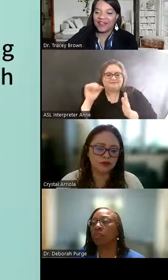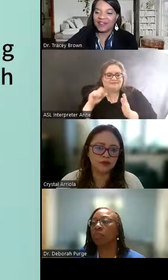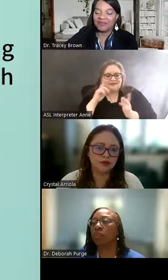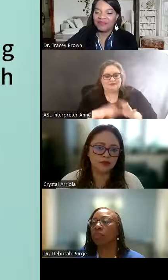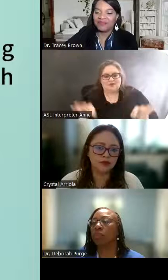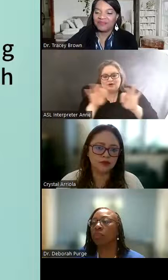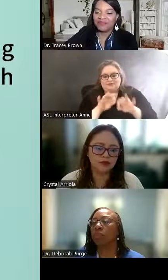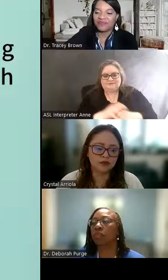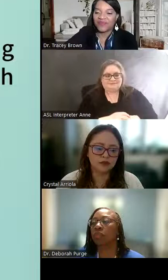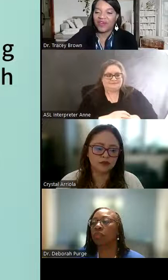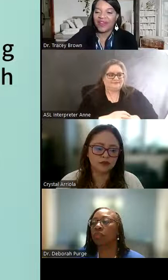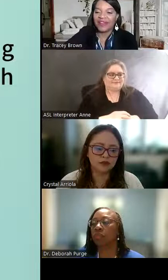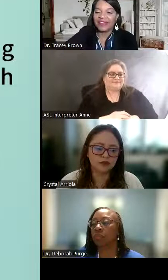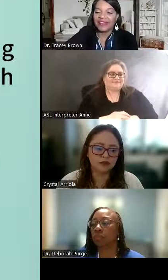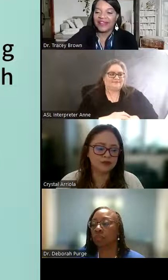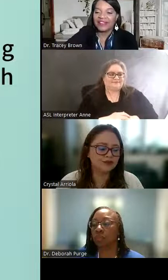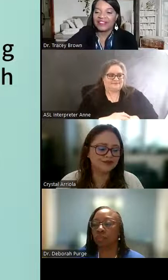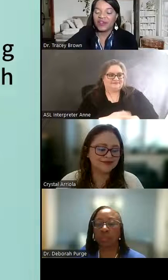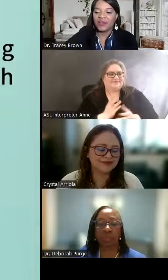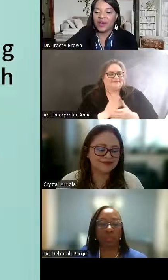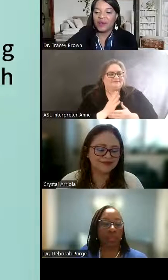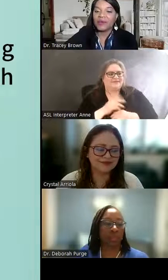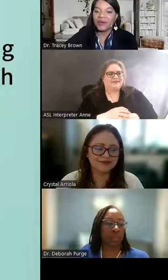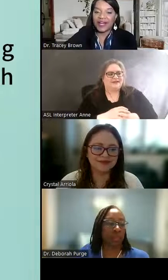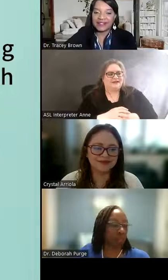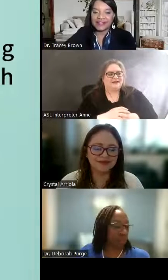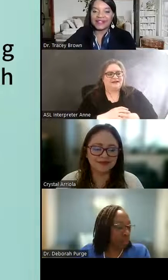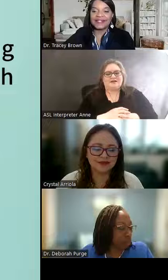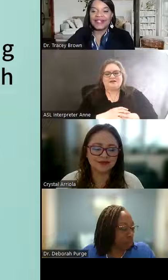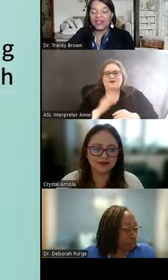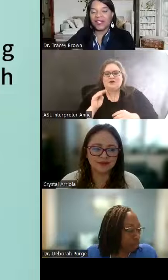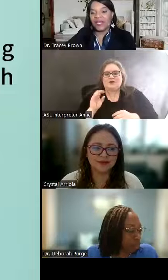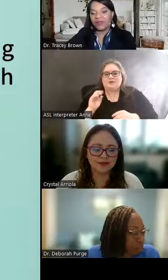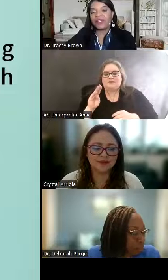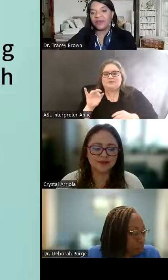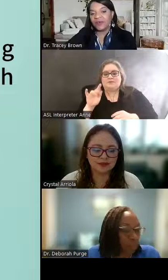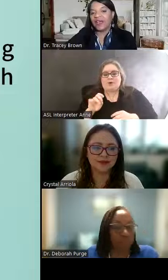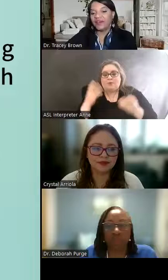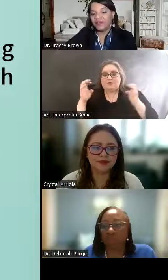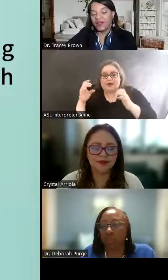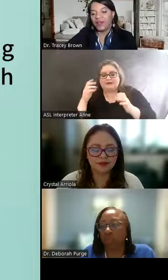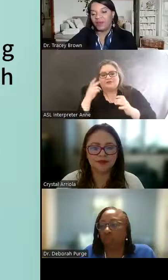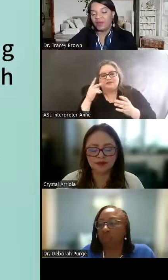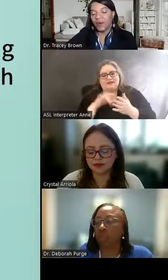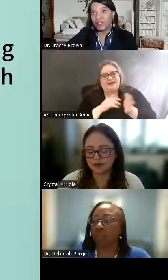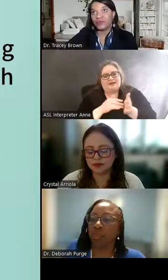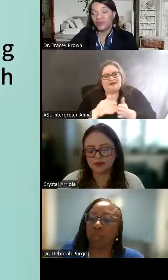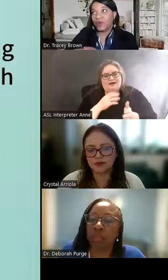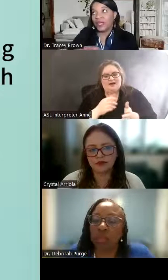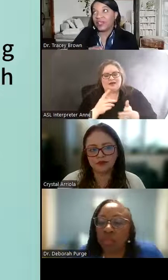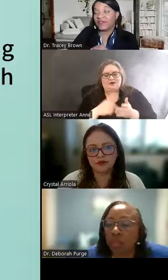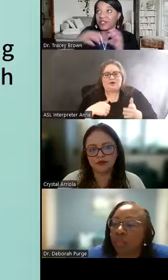important. All right. And so mobile crisis, I see that a lot. And we do have what